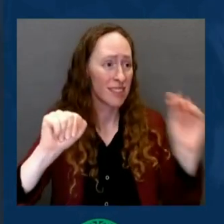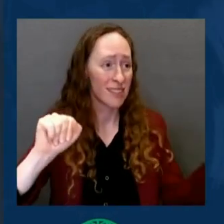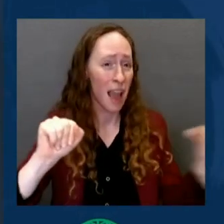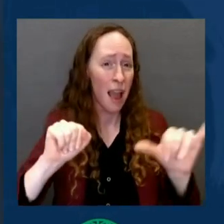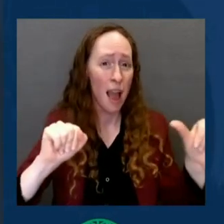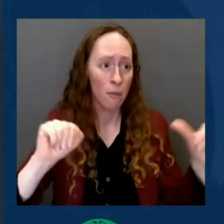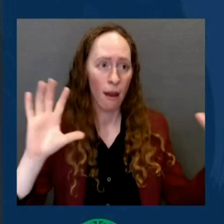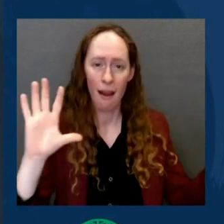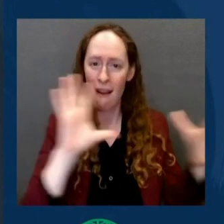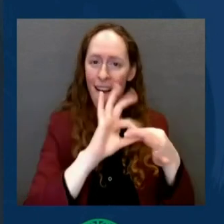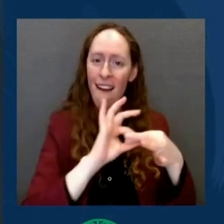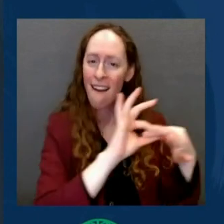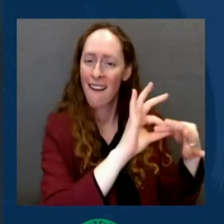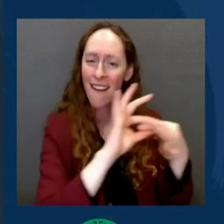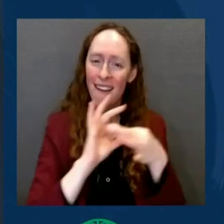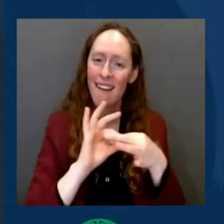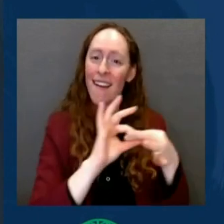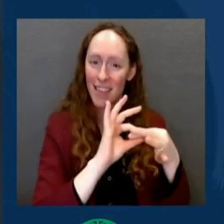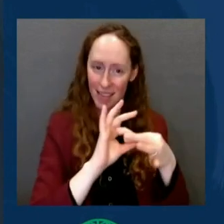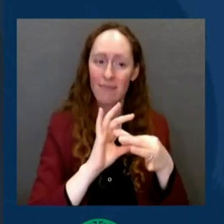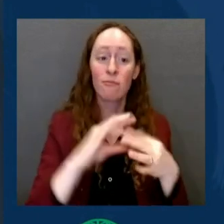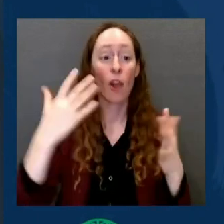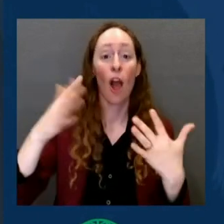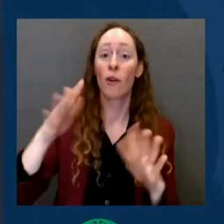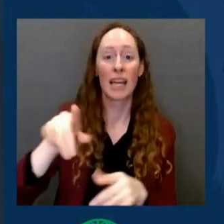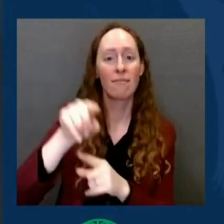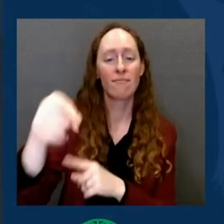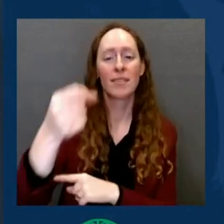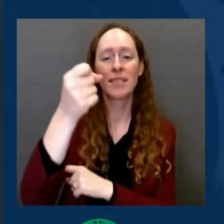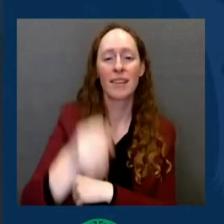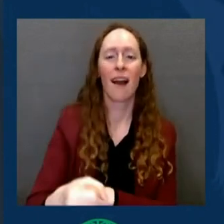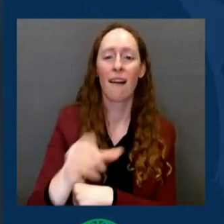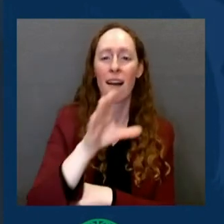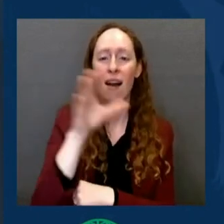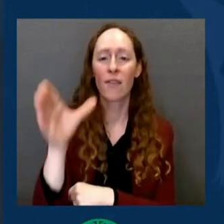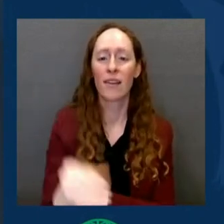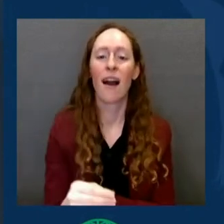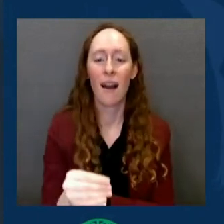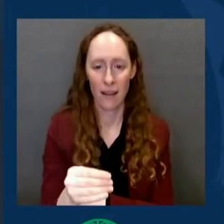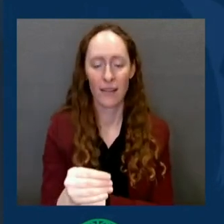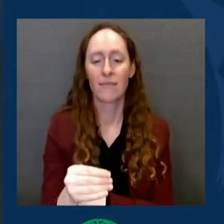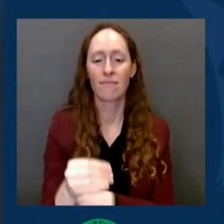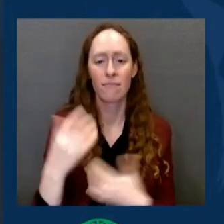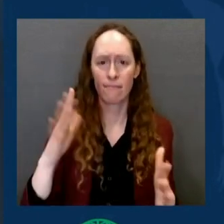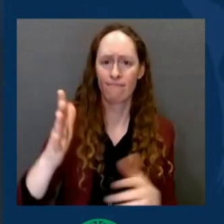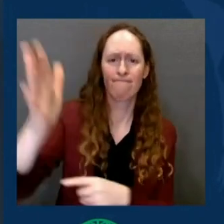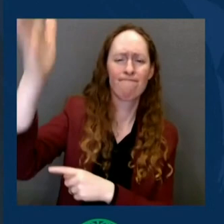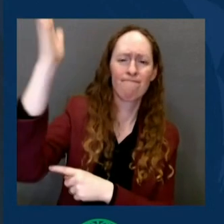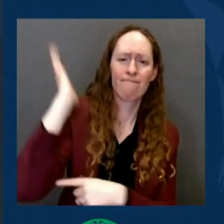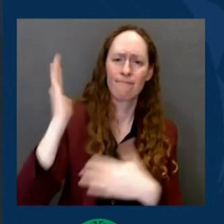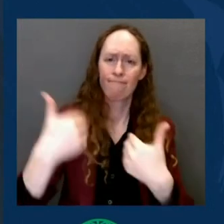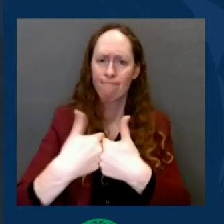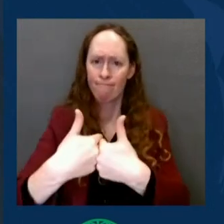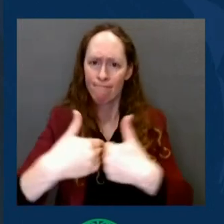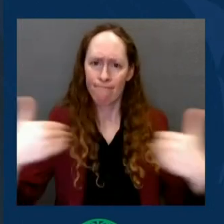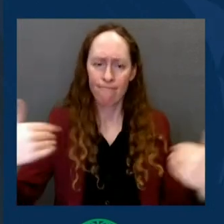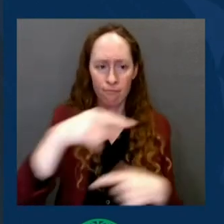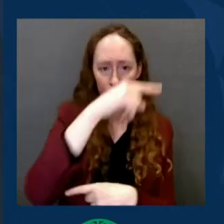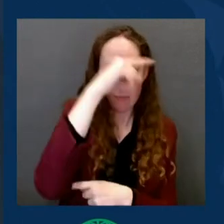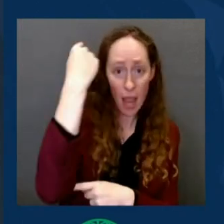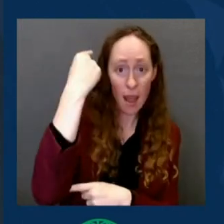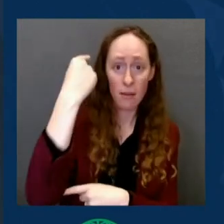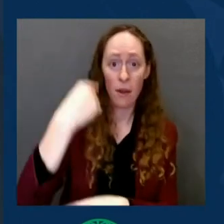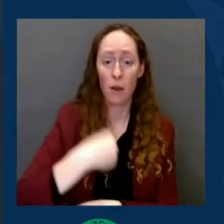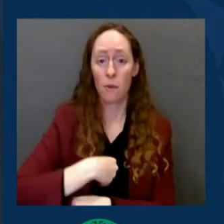Nigeria's Not Too Young to Run movement, empowering a new generation of changemakers, to the record voter turnout